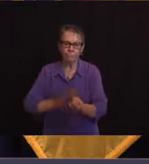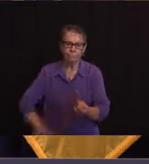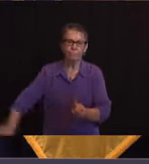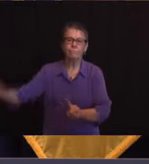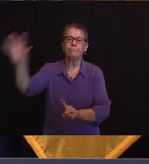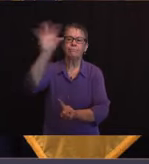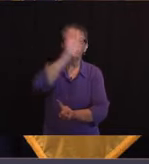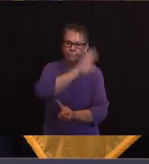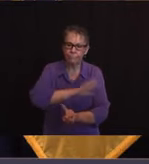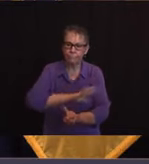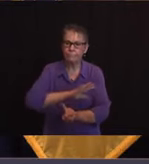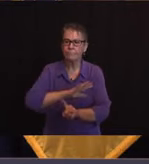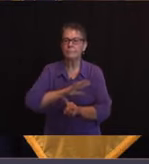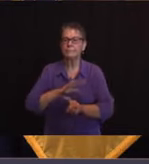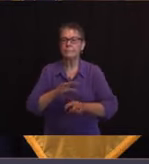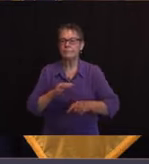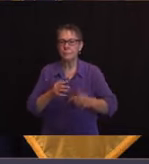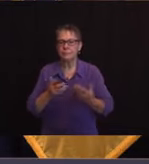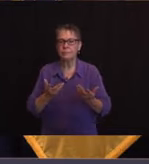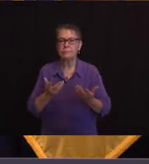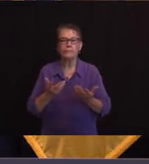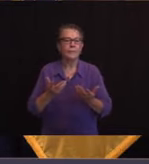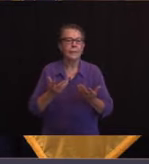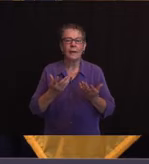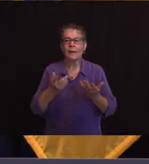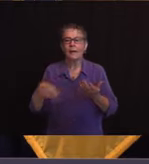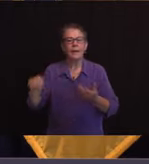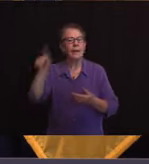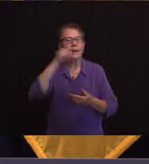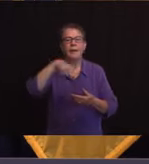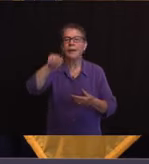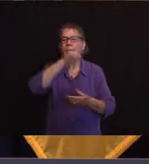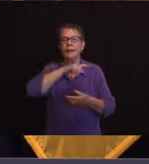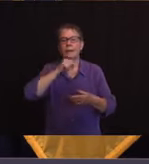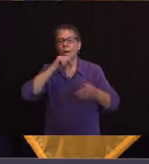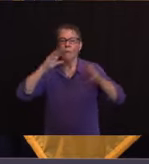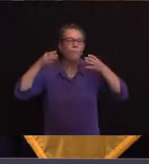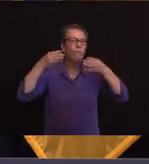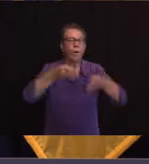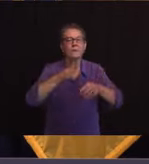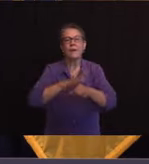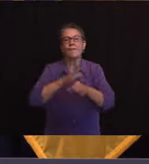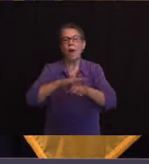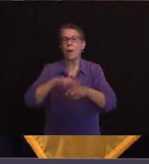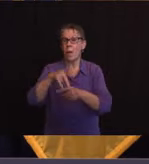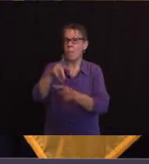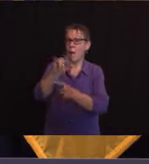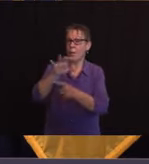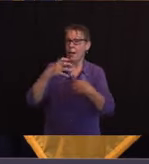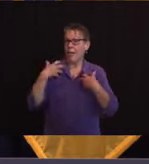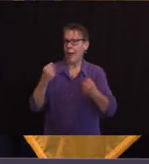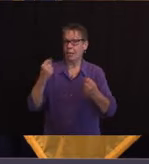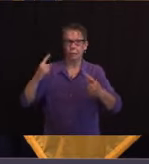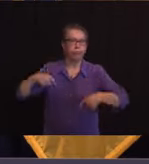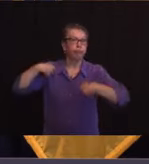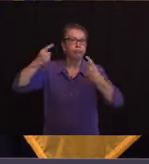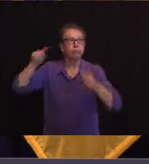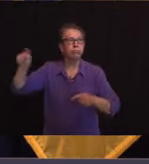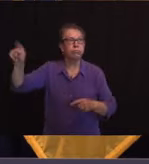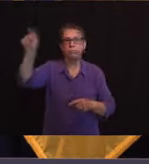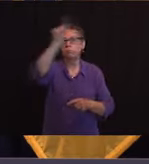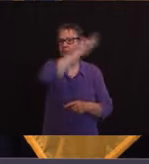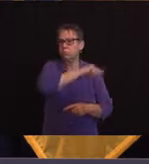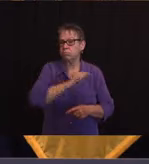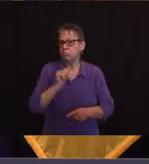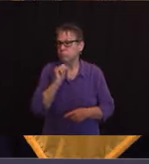that lesson painfully, all of us now. We just want to make sure that we're not lurching to the question that